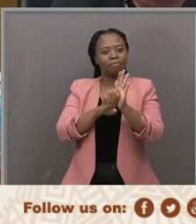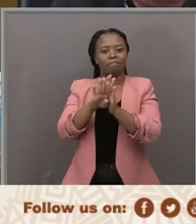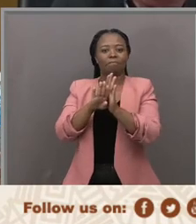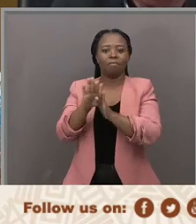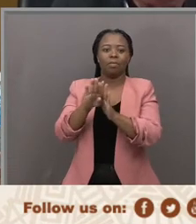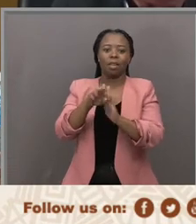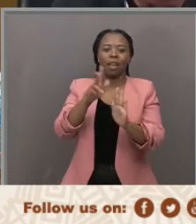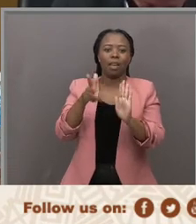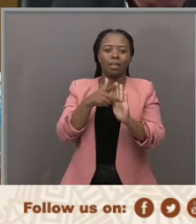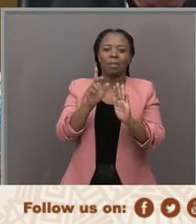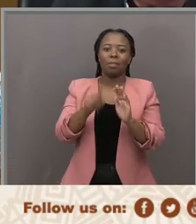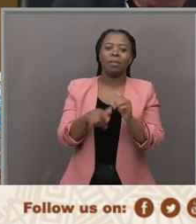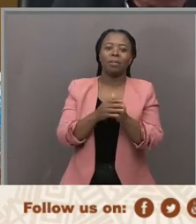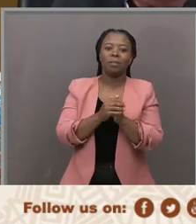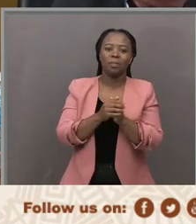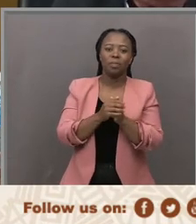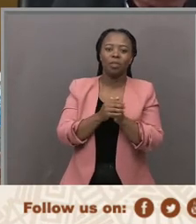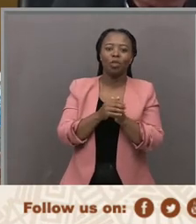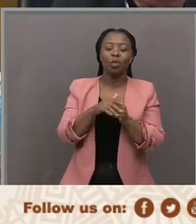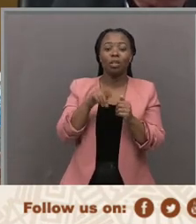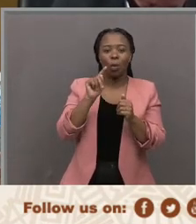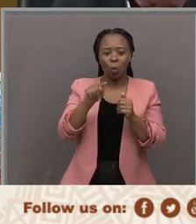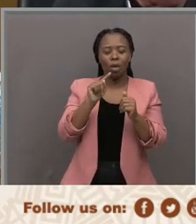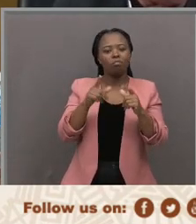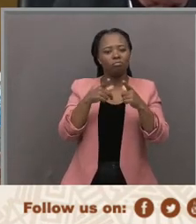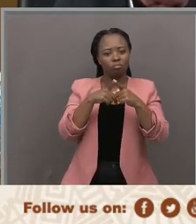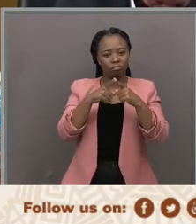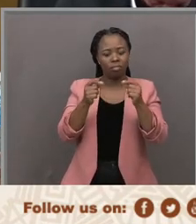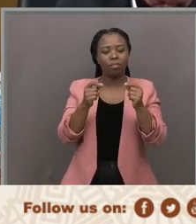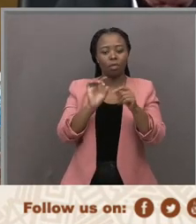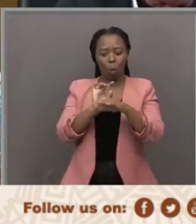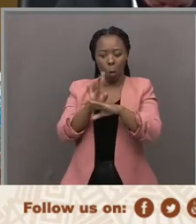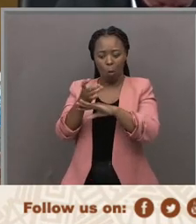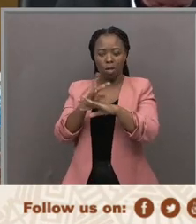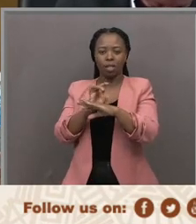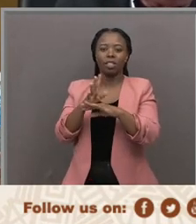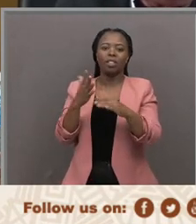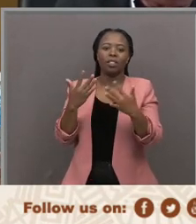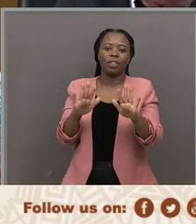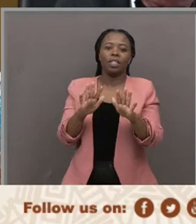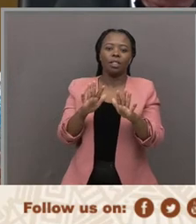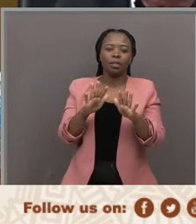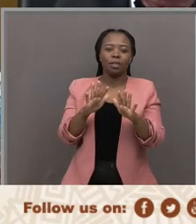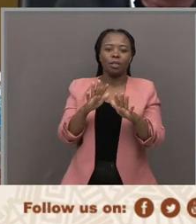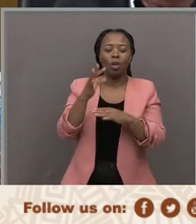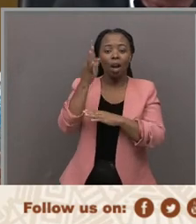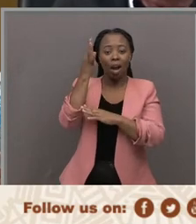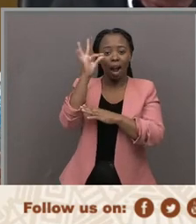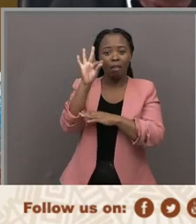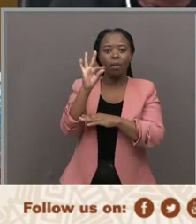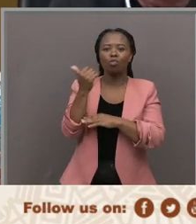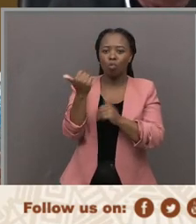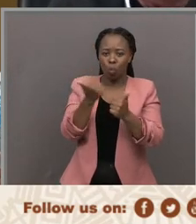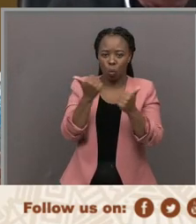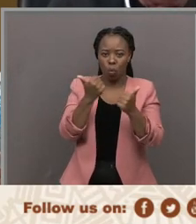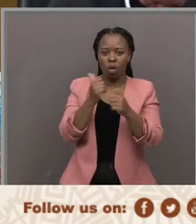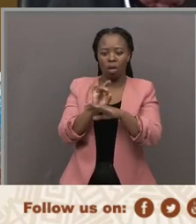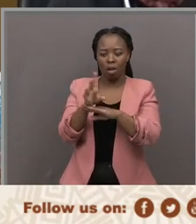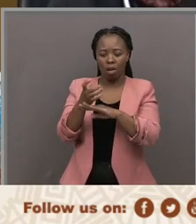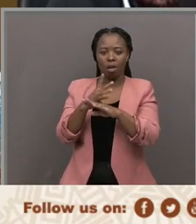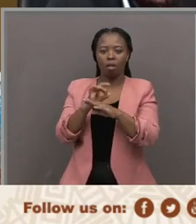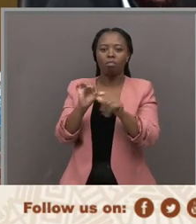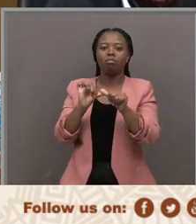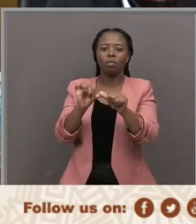Act. We have completed consultations. Government has completed consultations on the draft